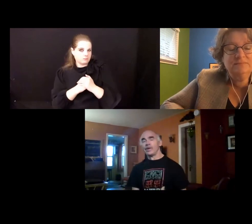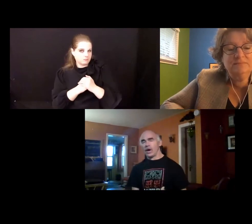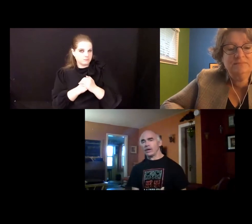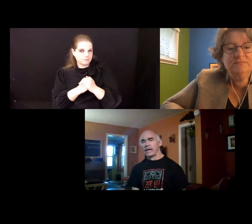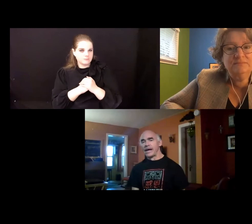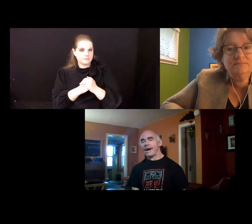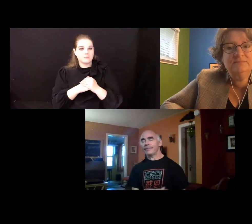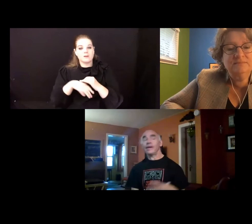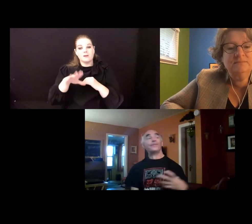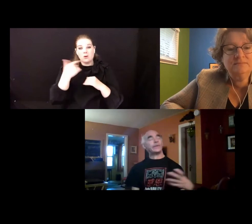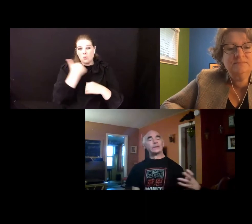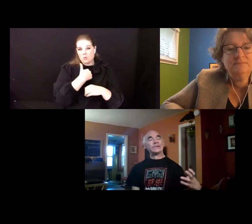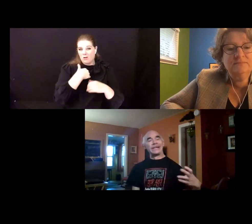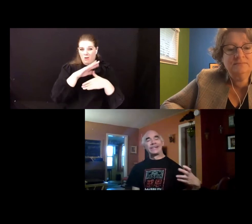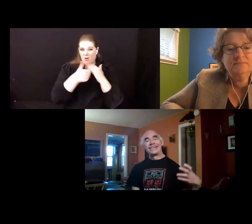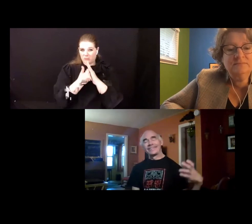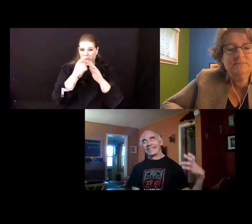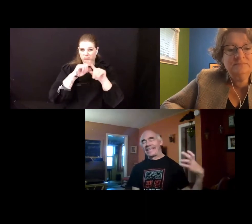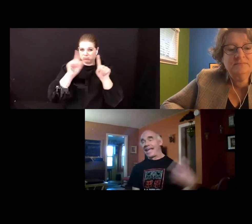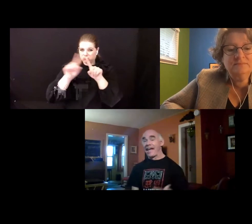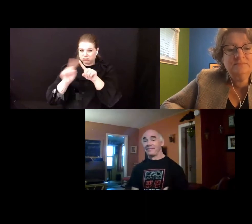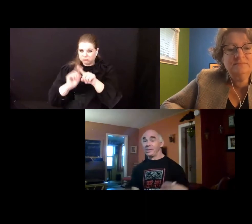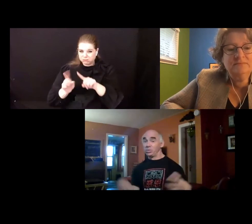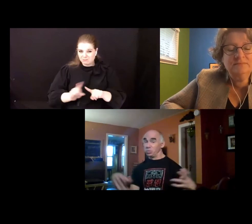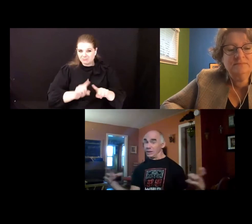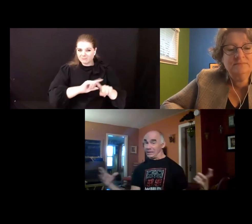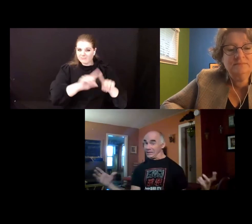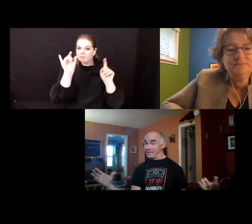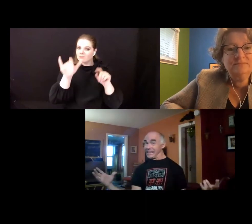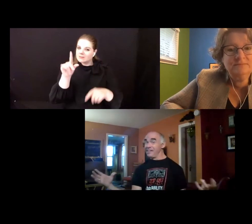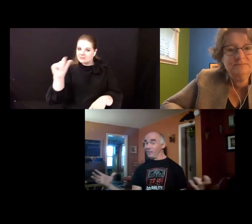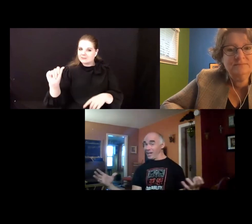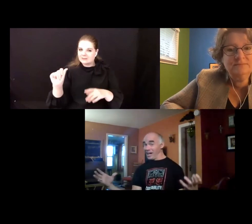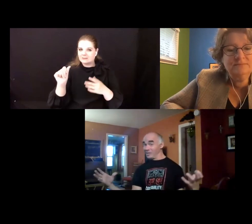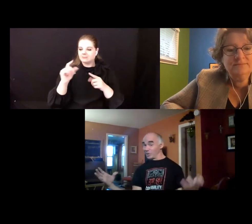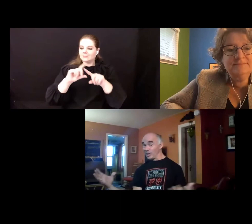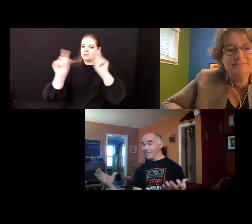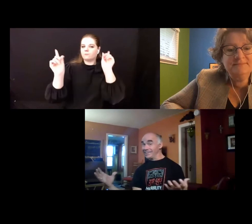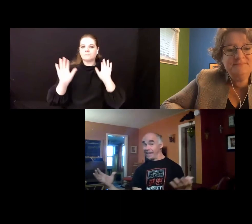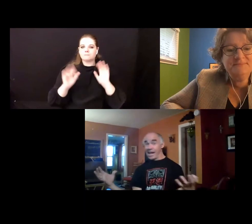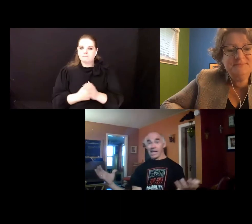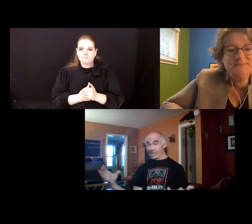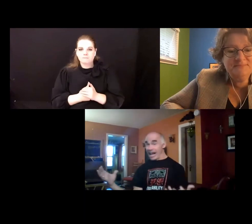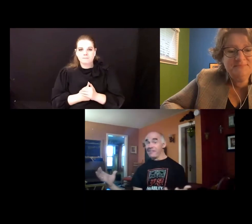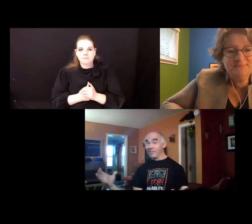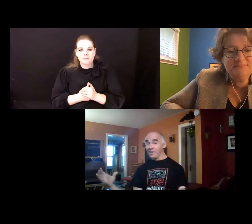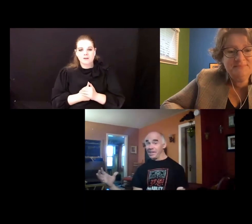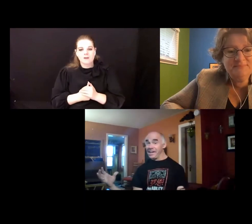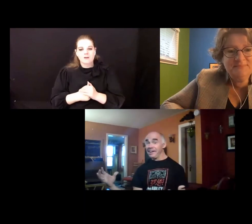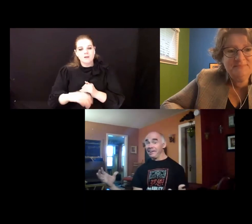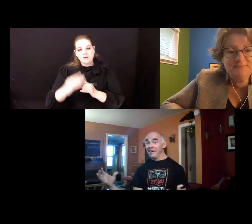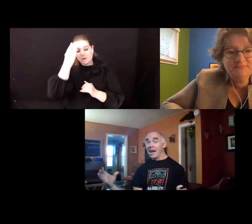that we all have. Because I think that, I mean, we can see by our current